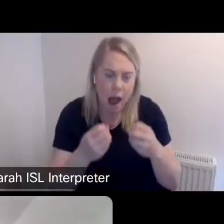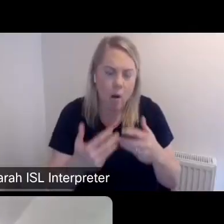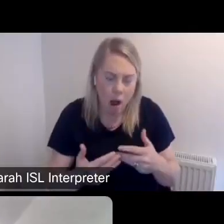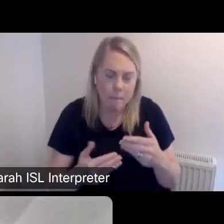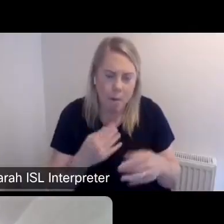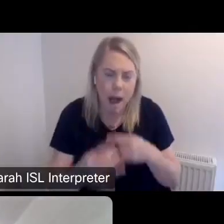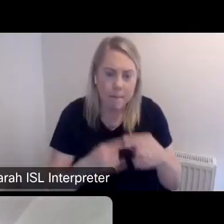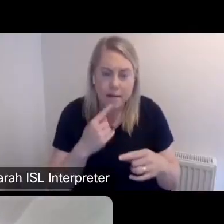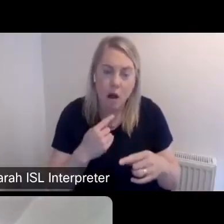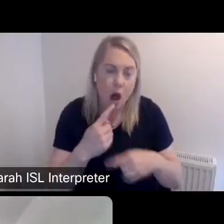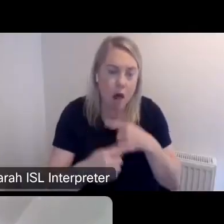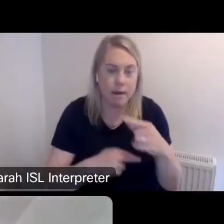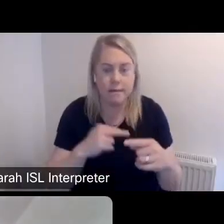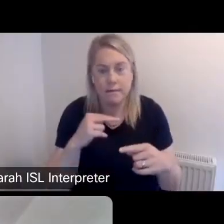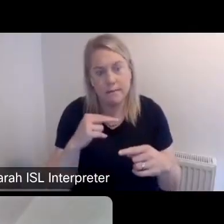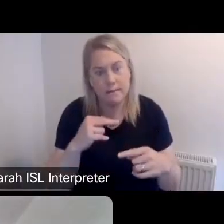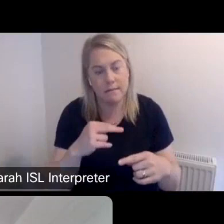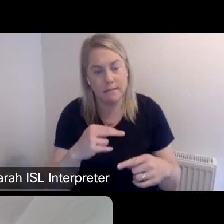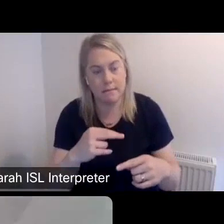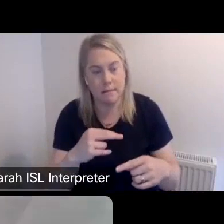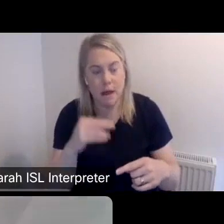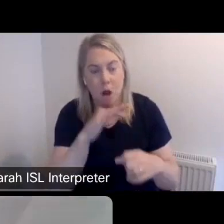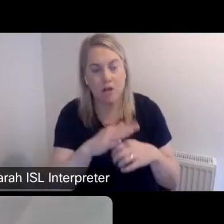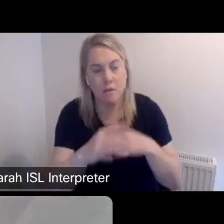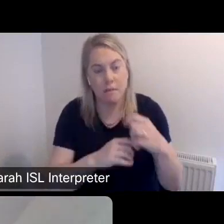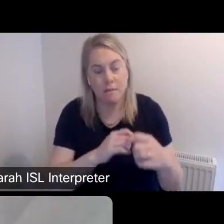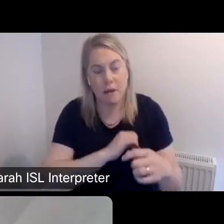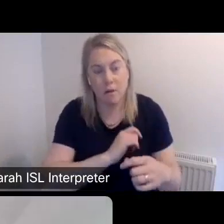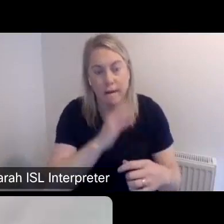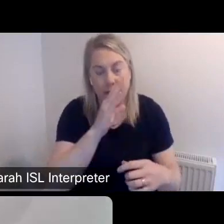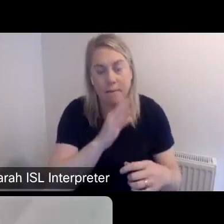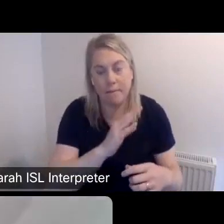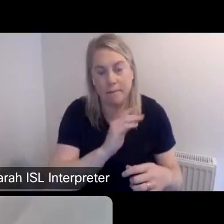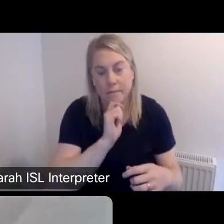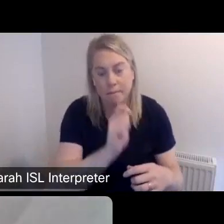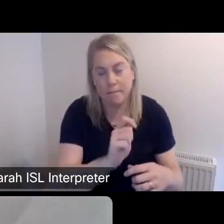two-way communication, being informed. And I know our regulators obviously